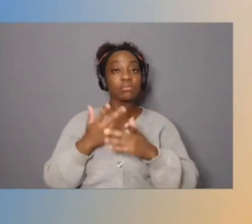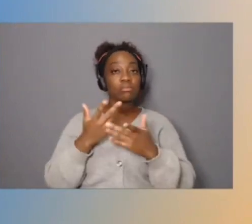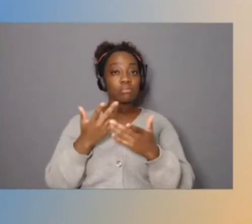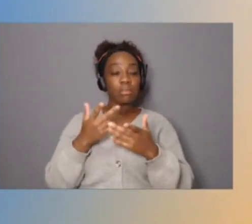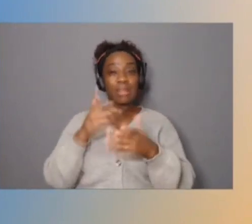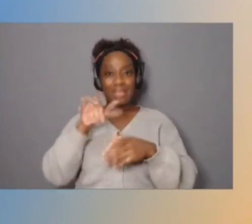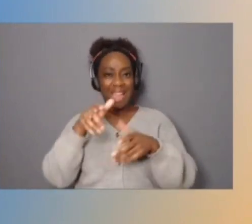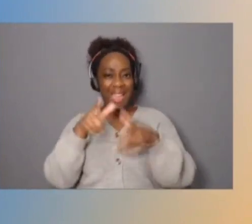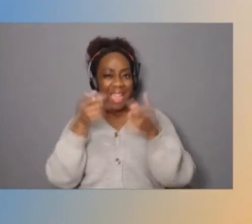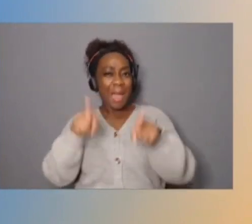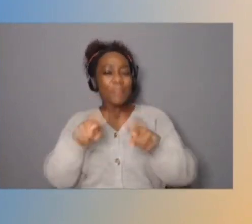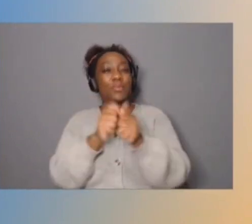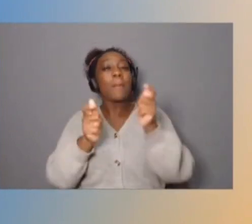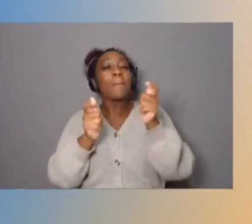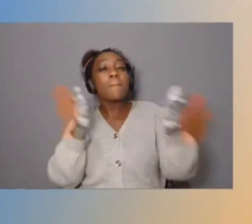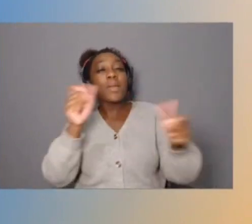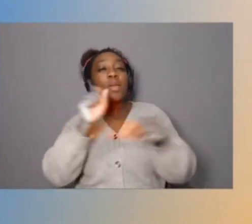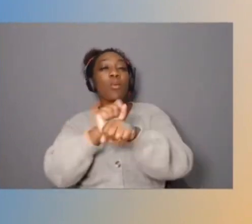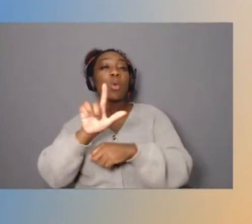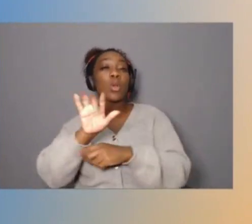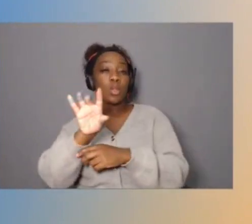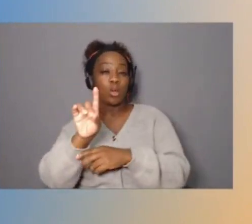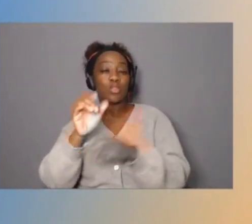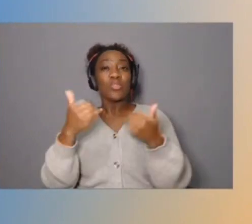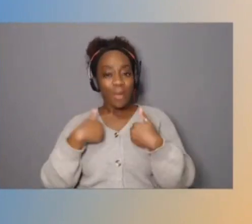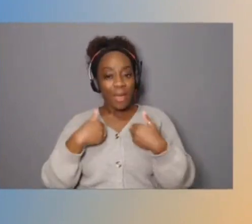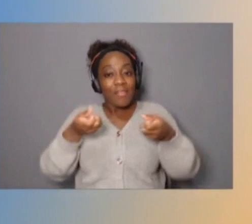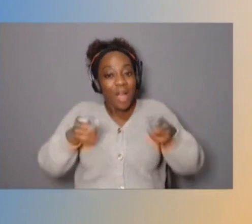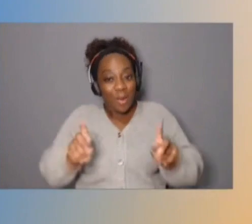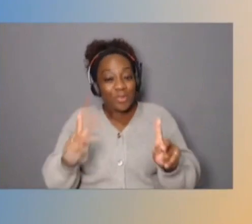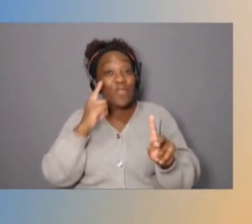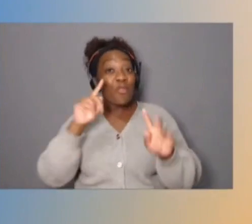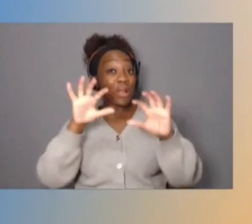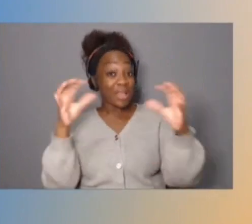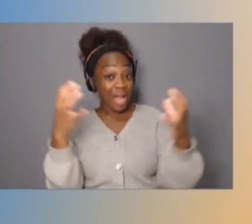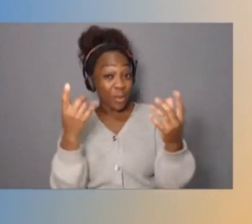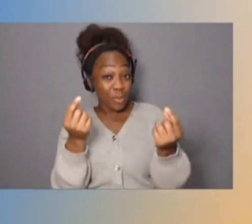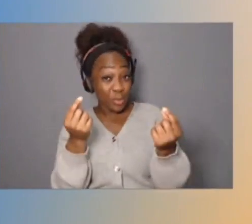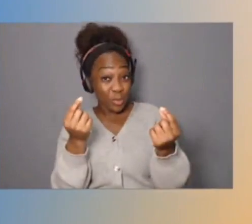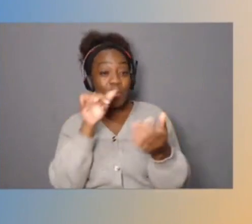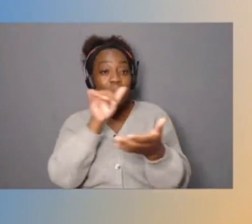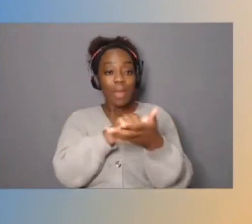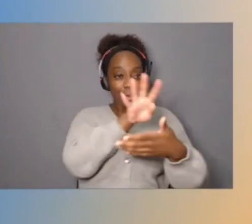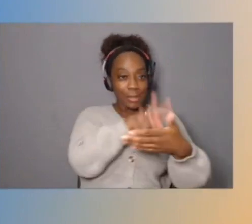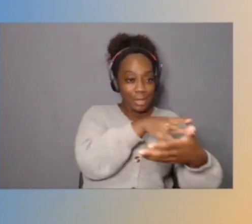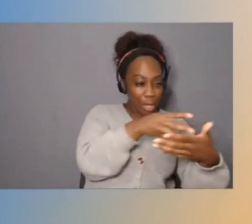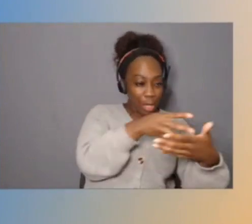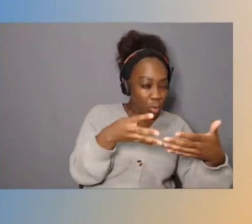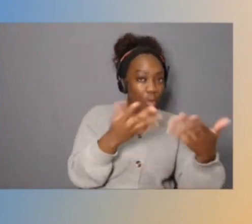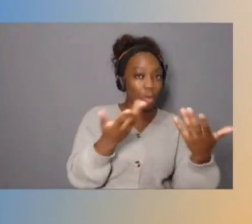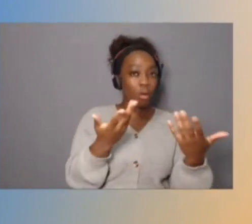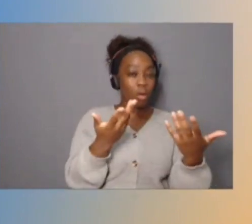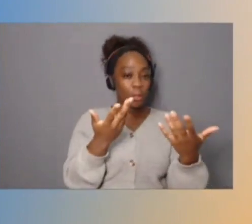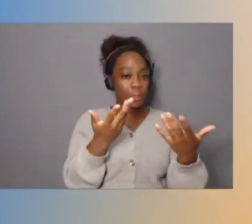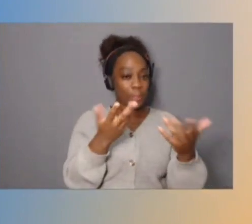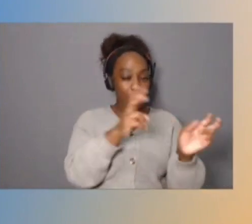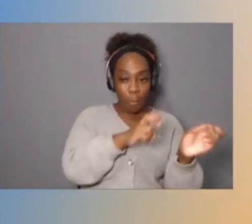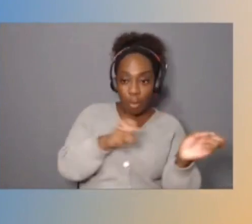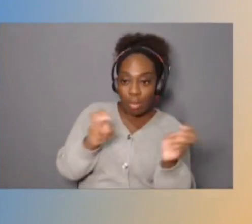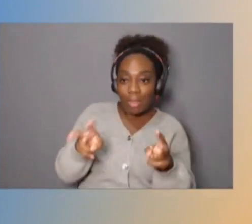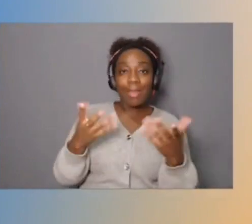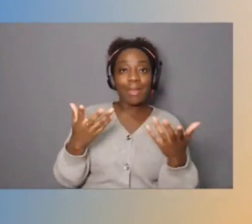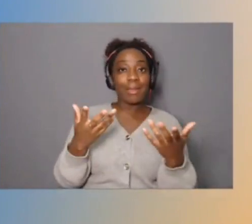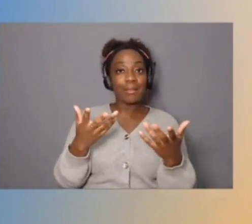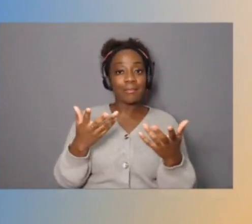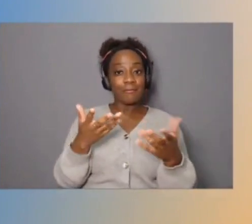of those opportunities for cloud is to pull in that schedule, either get the jobs run faster, right?